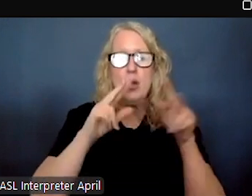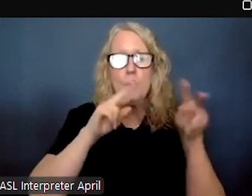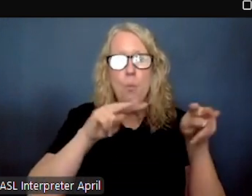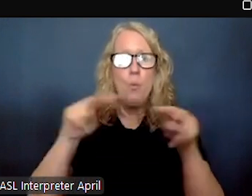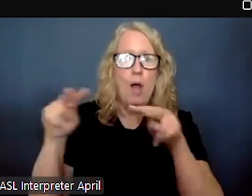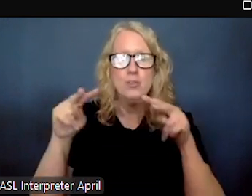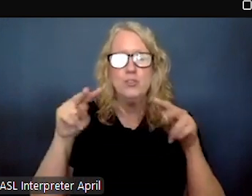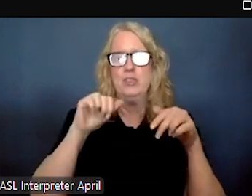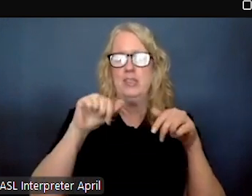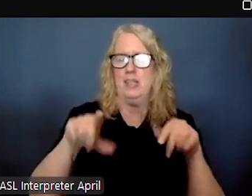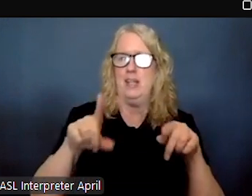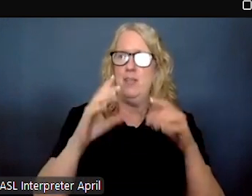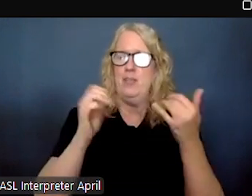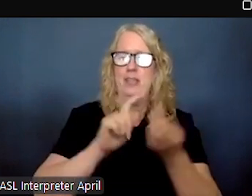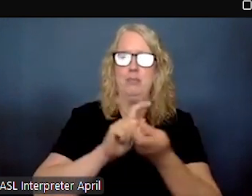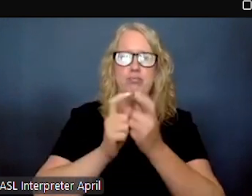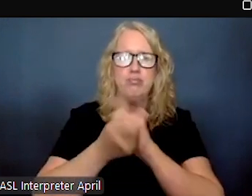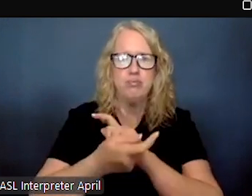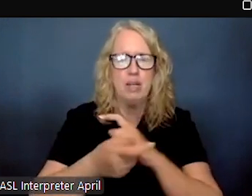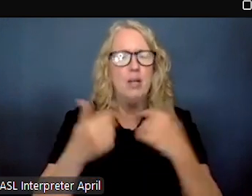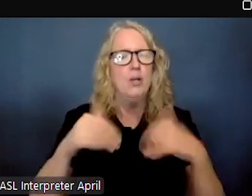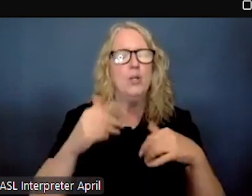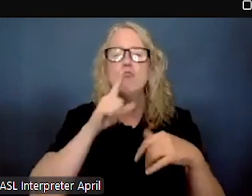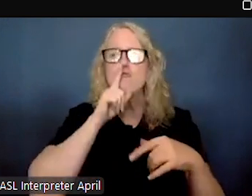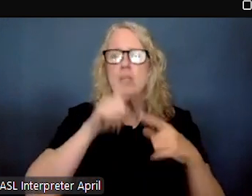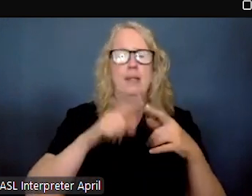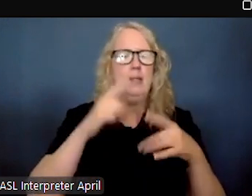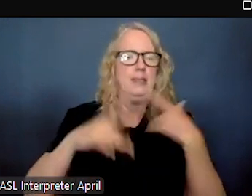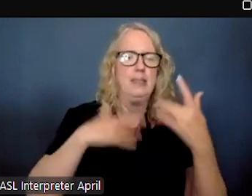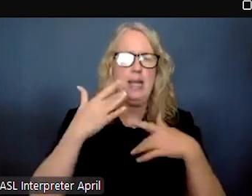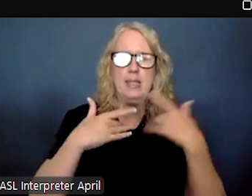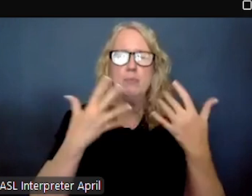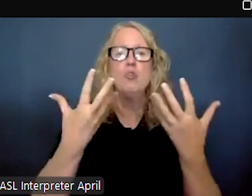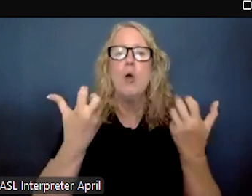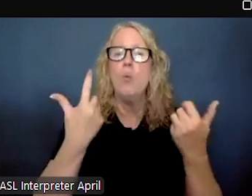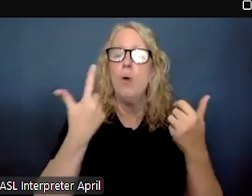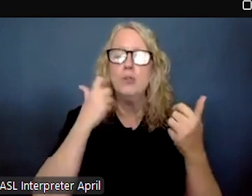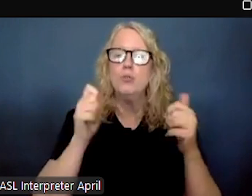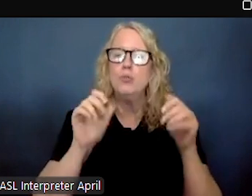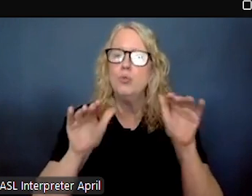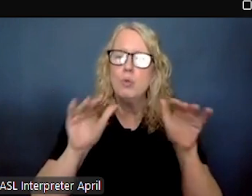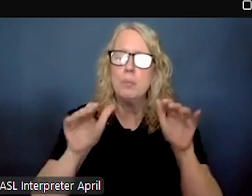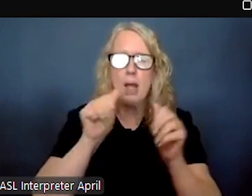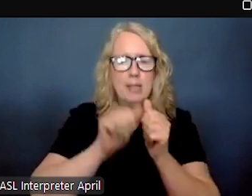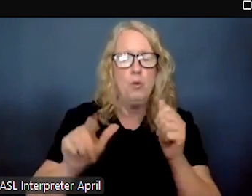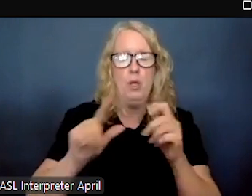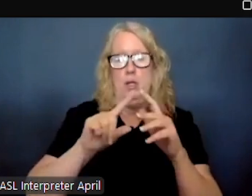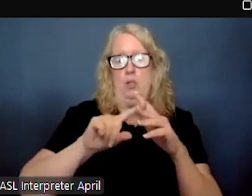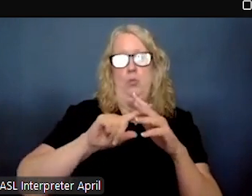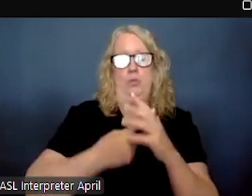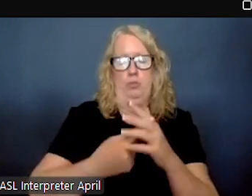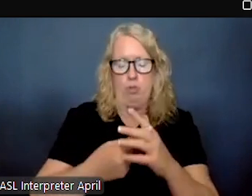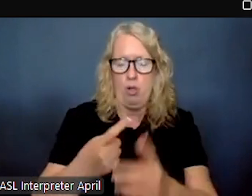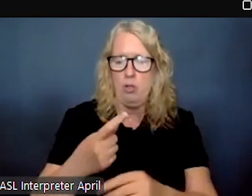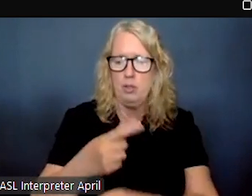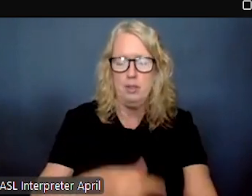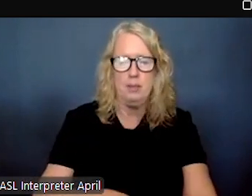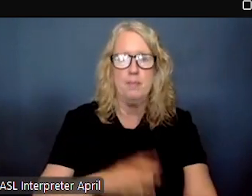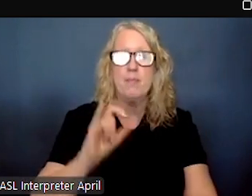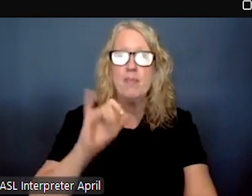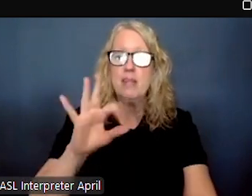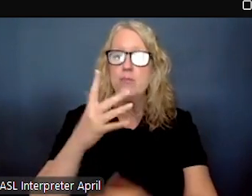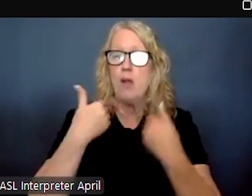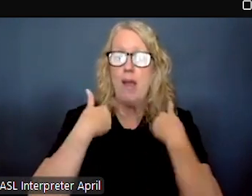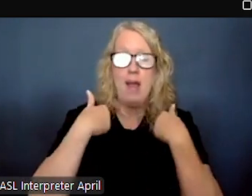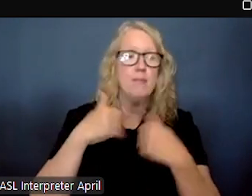others in this evolution has been quite exciting. So, to remind everyone, we started from, if you're